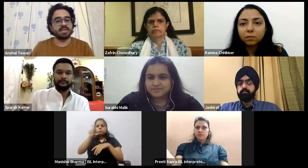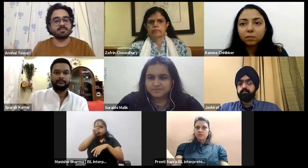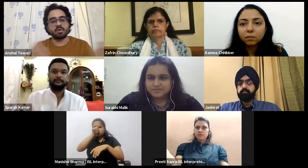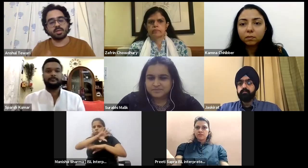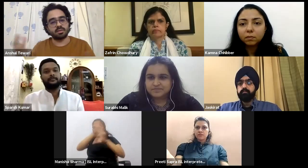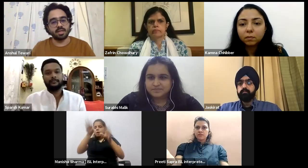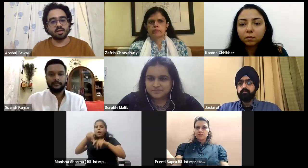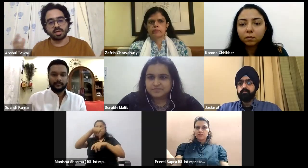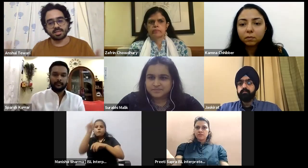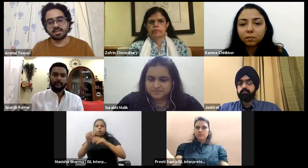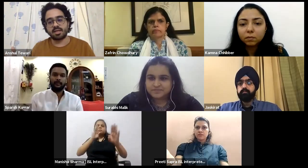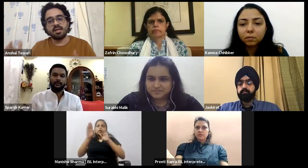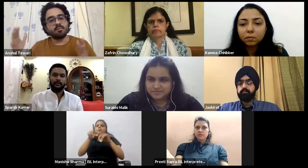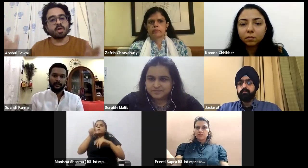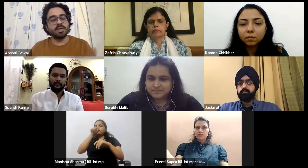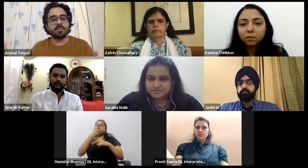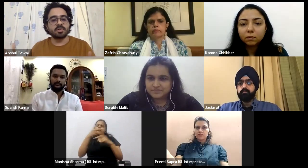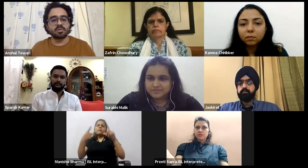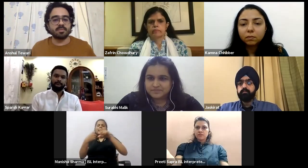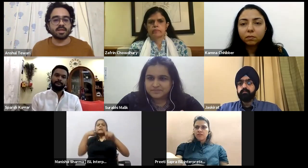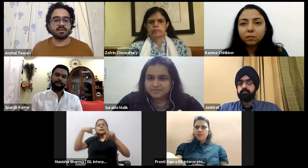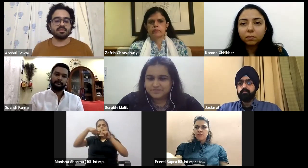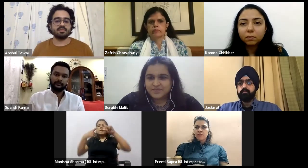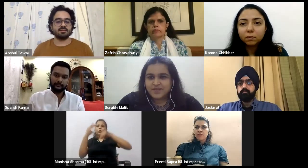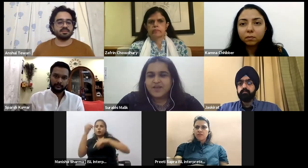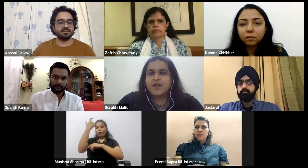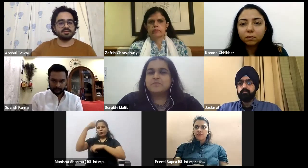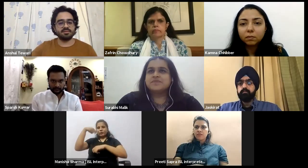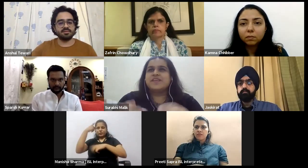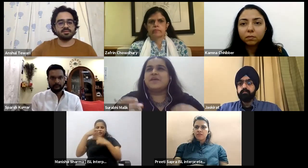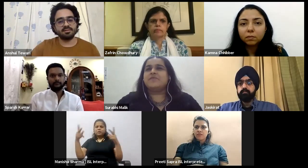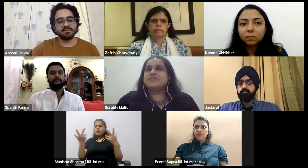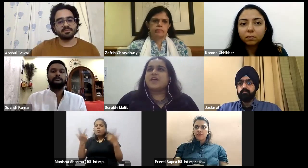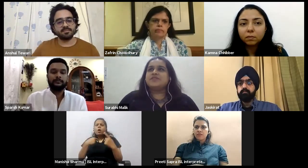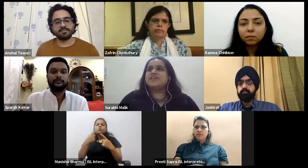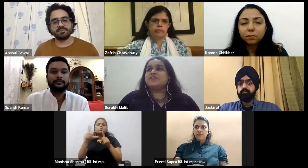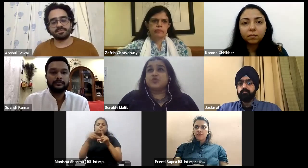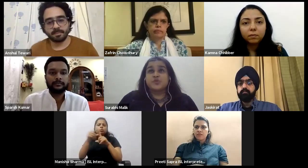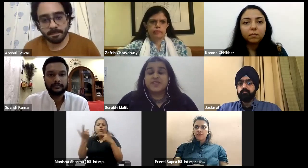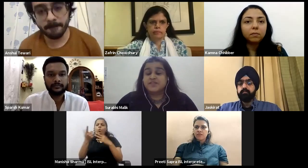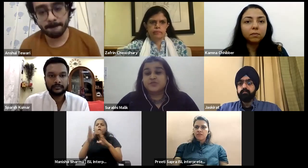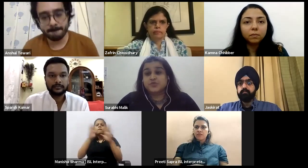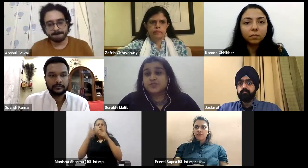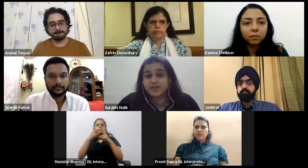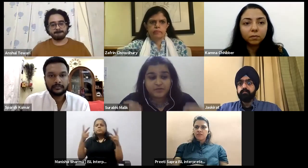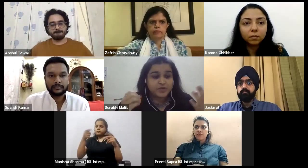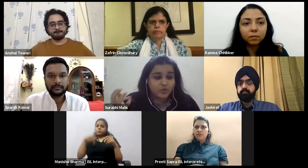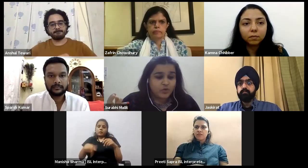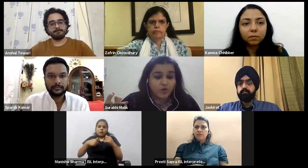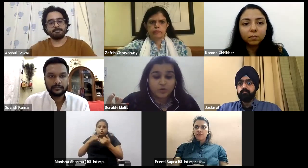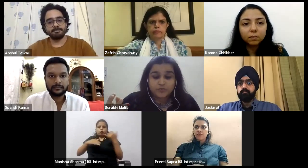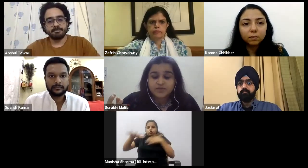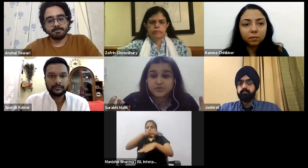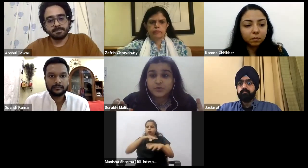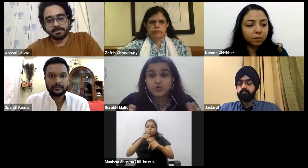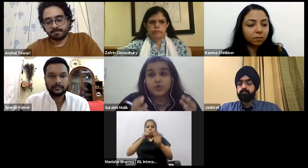WhatsApp, Facebook, Twitter, TikTok, etc. What do we do about social media? So I would say, social media is here to stay. We know